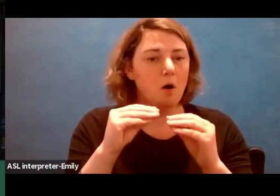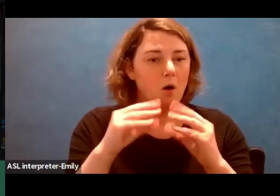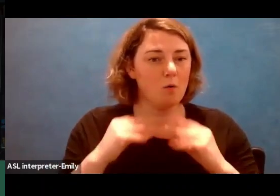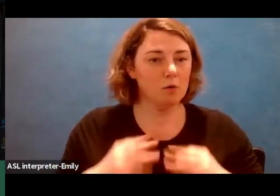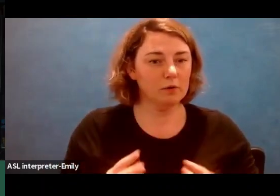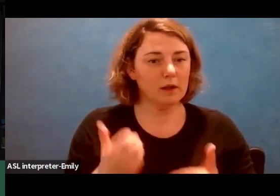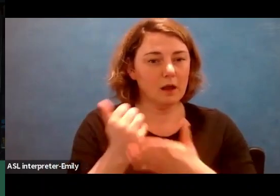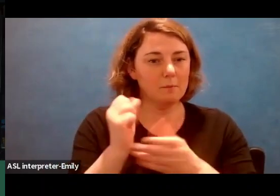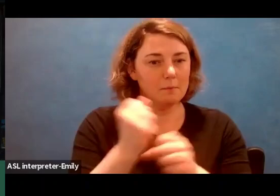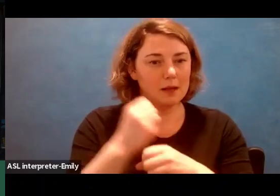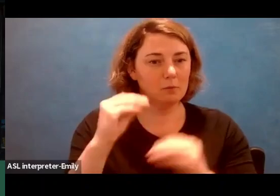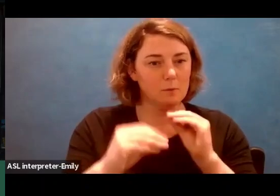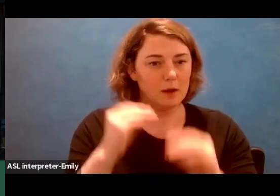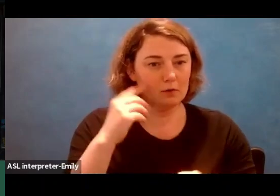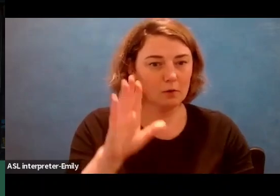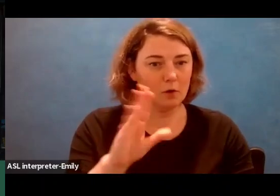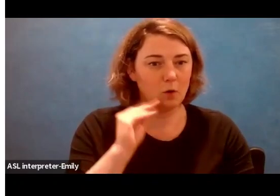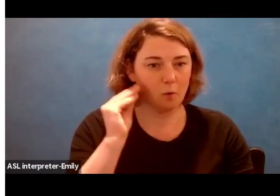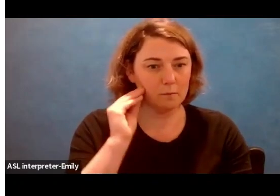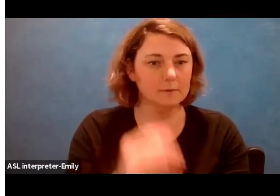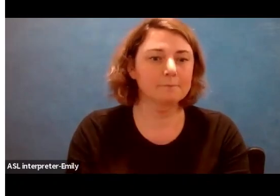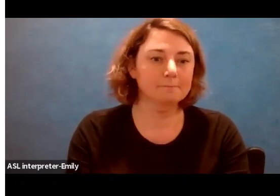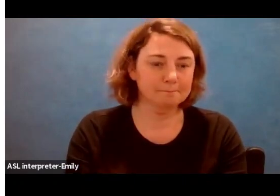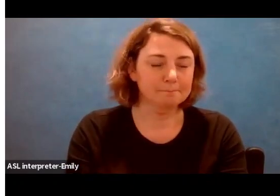homes. Next.